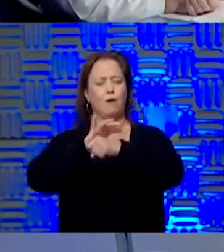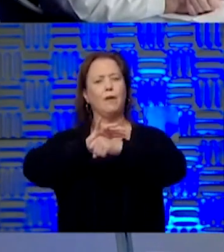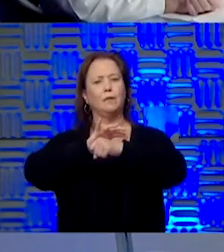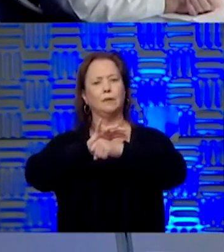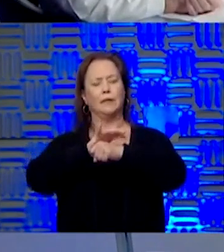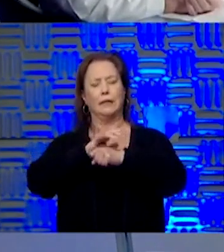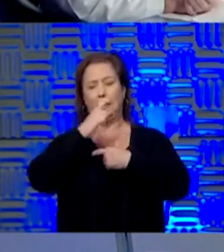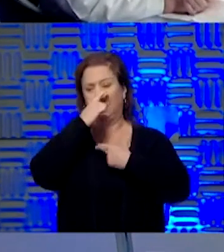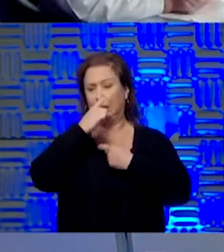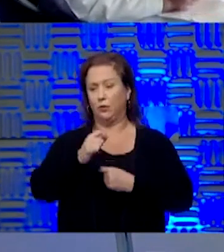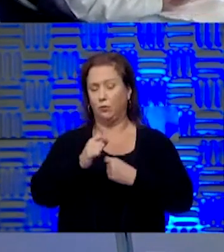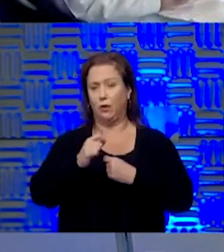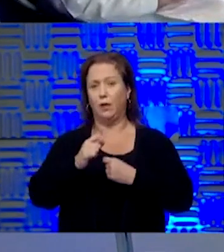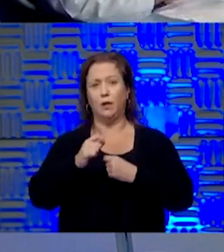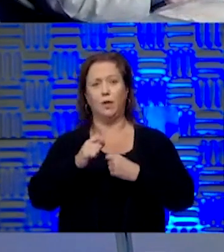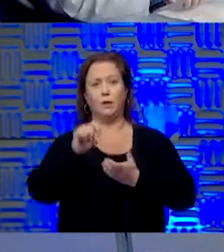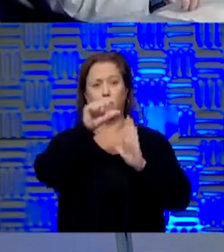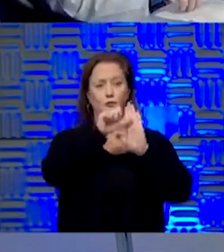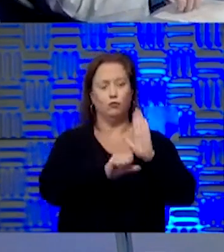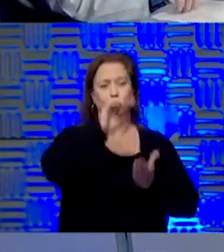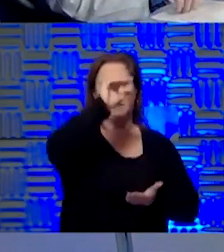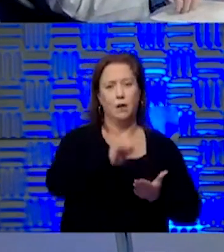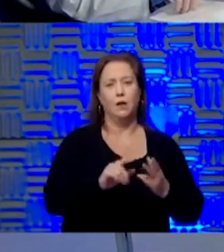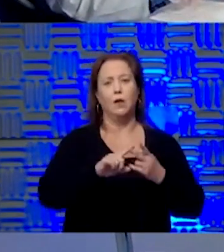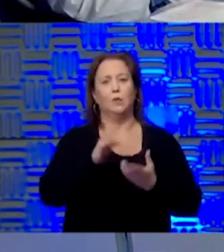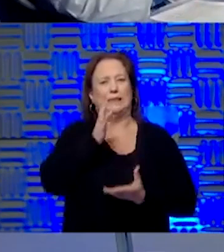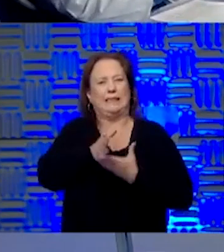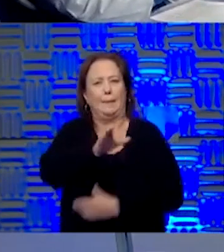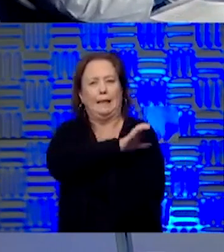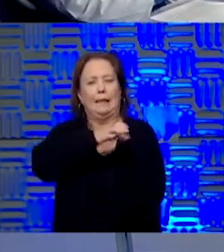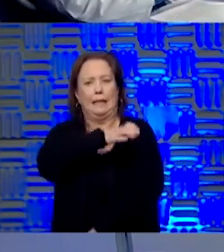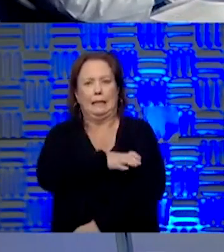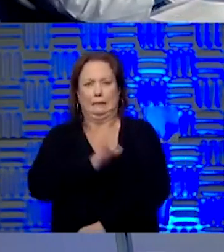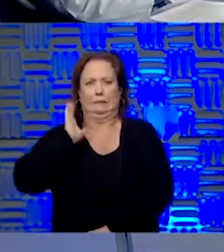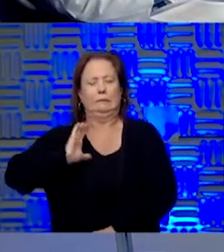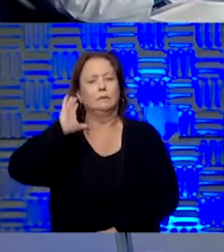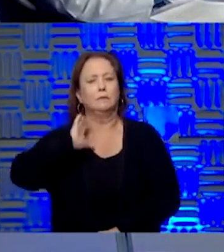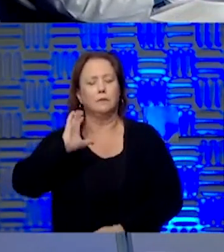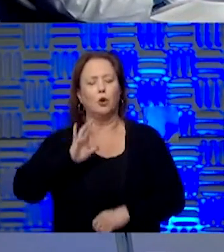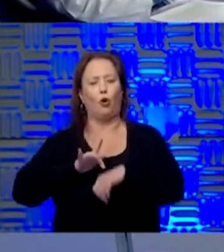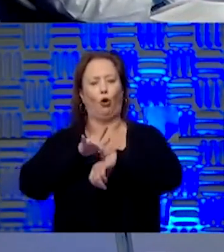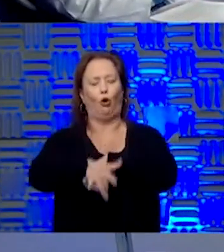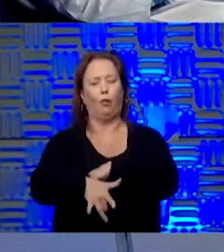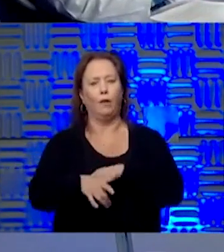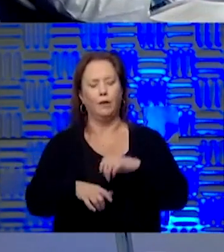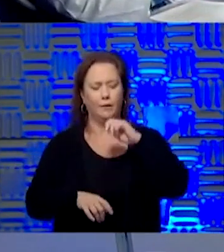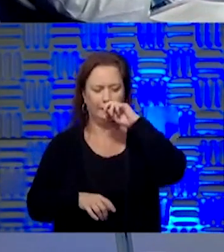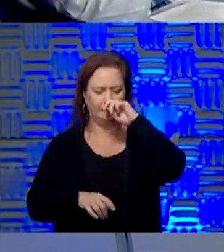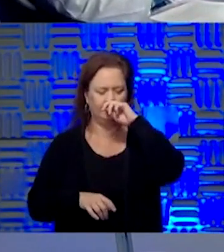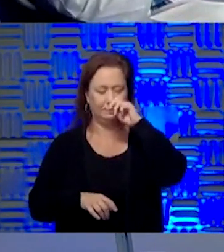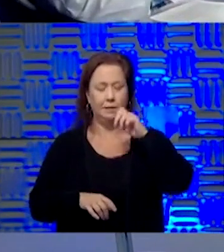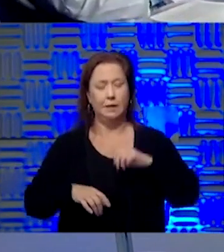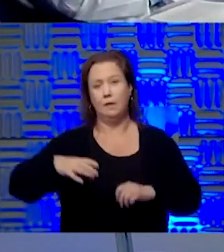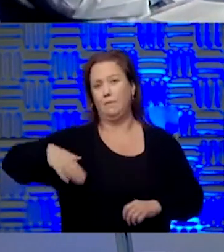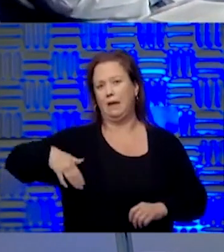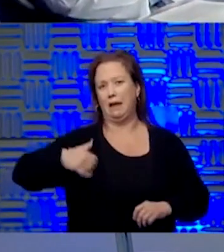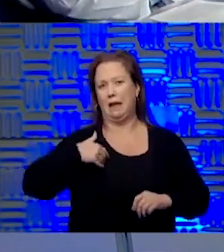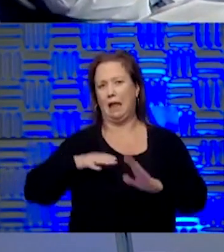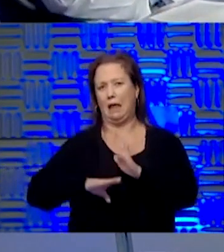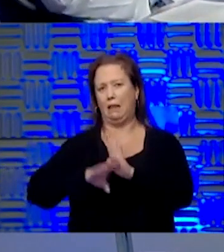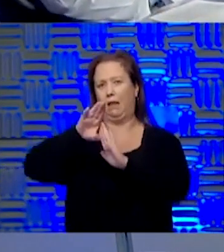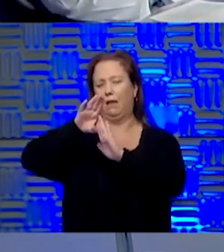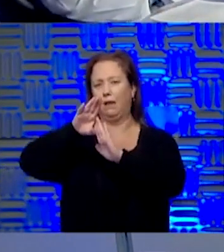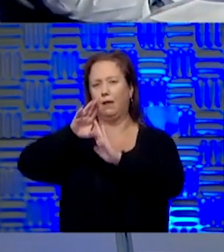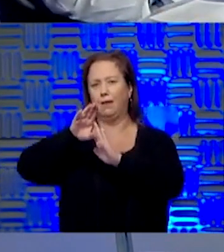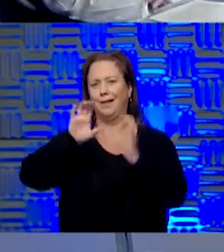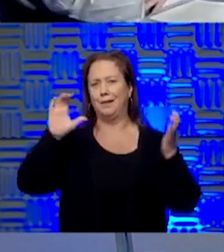interesting things, we cut all the surgeries, we stopped all our clinics, we did that really early, but we haven't had the wave like New York.